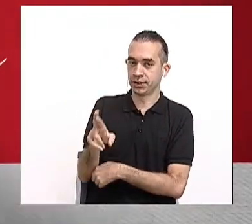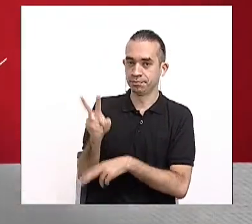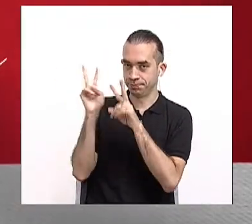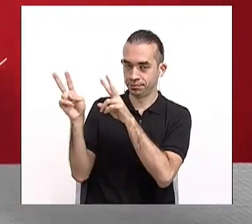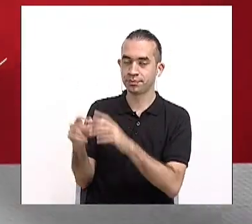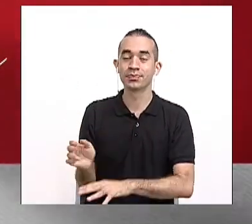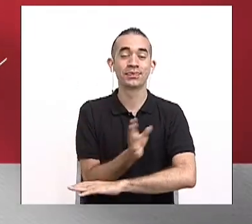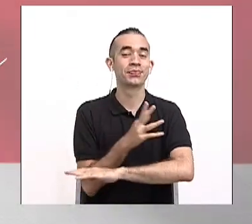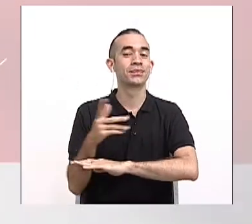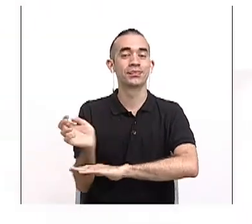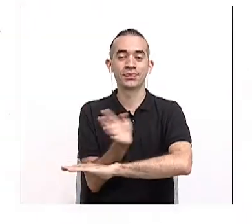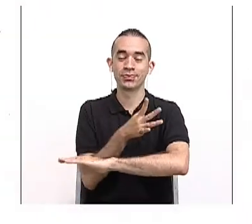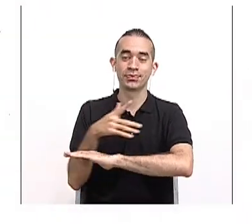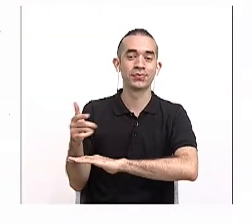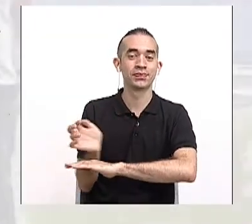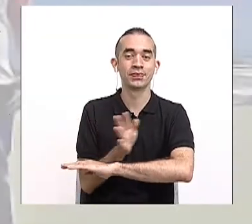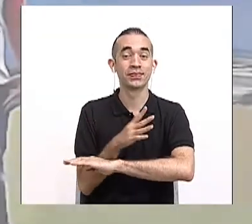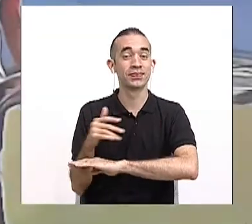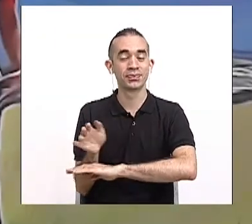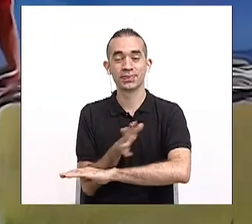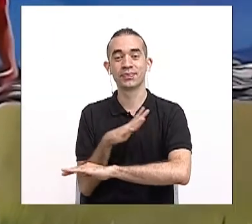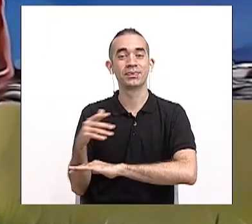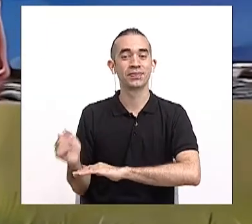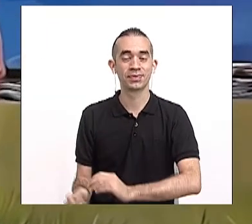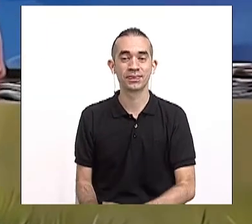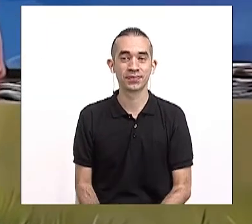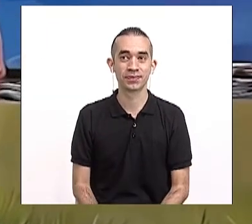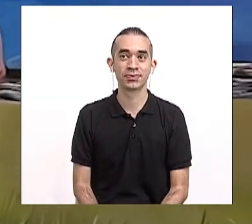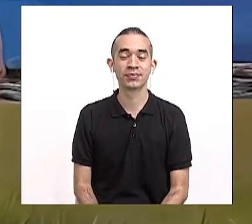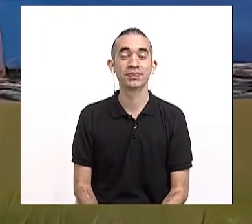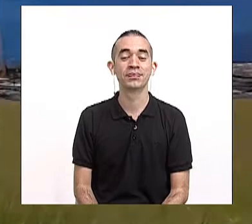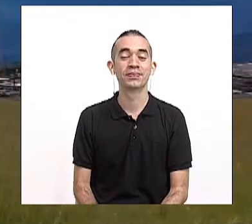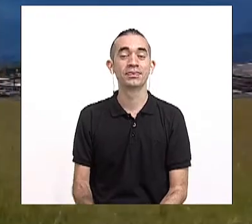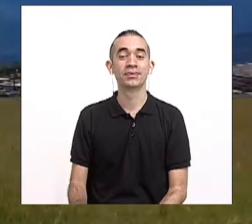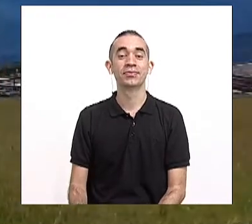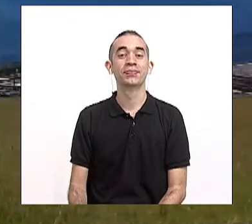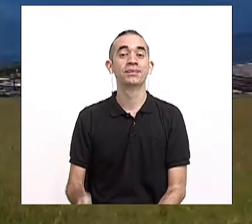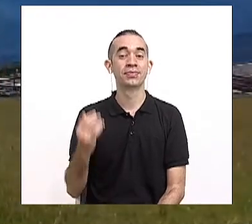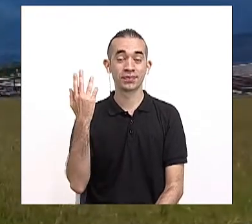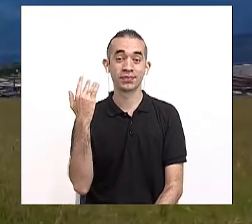his family, specifically about his grandfather.